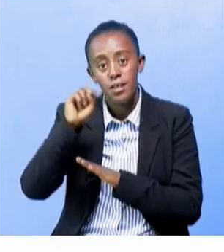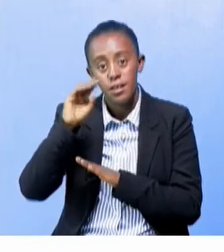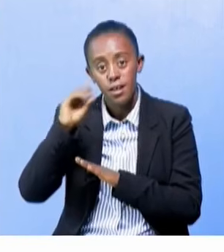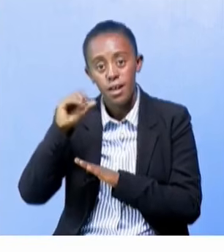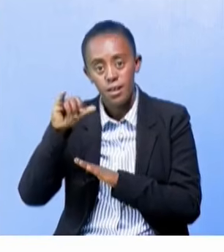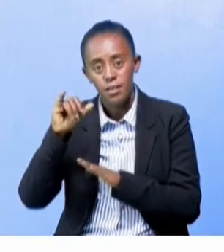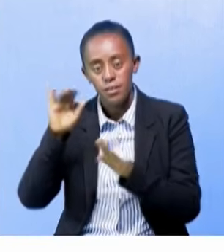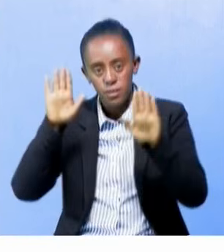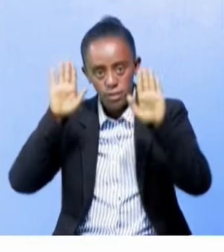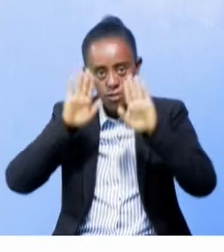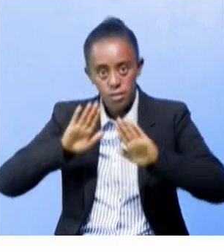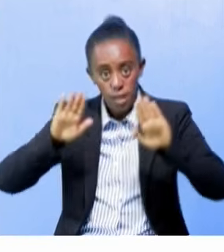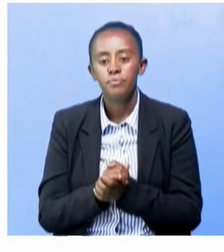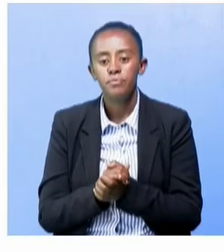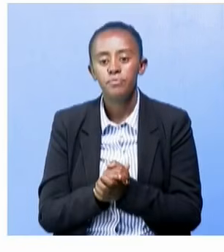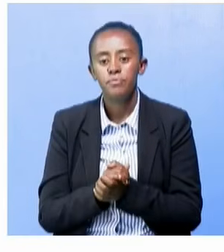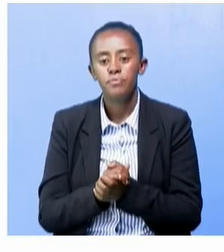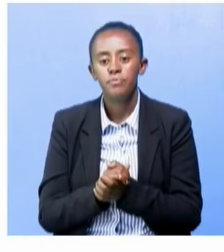morning.